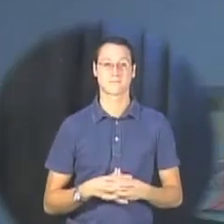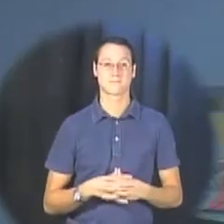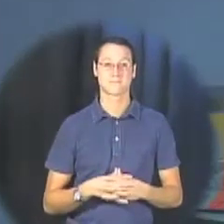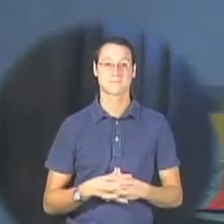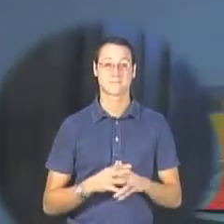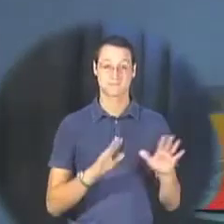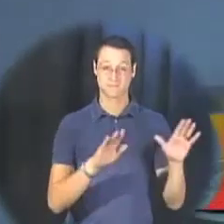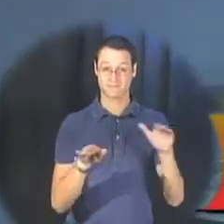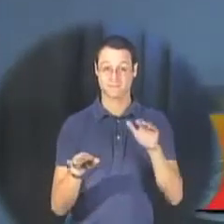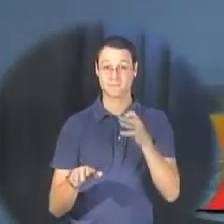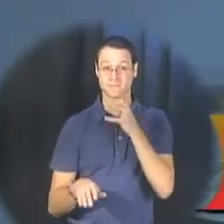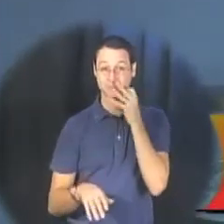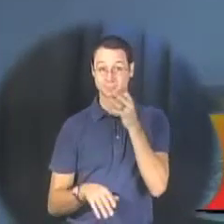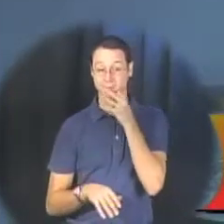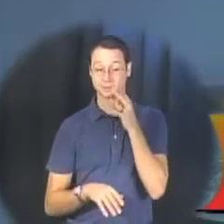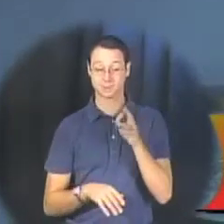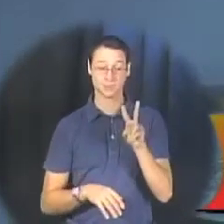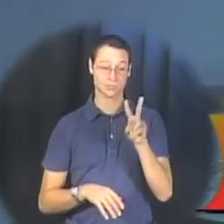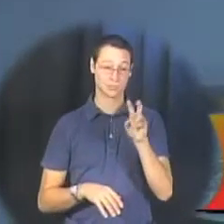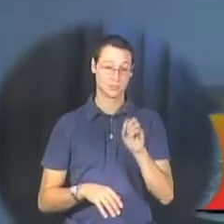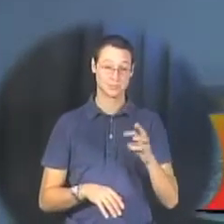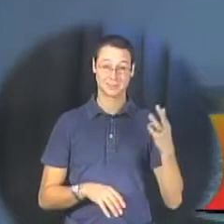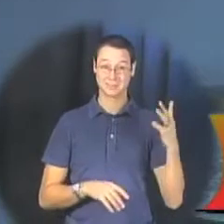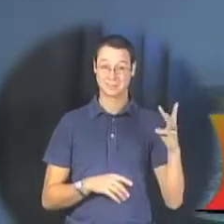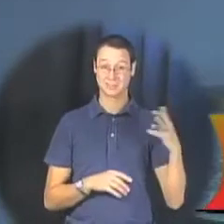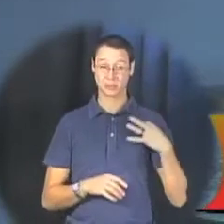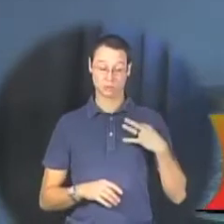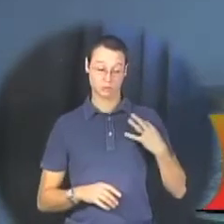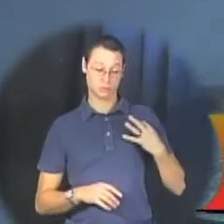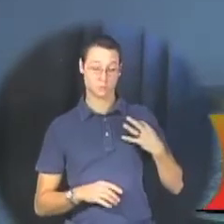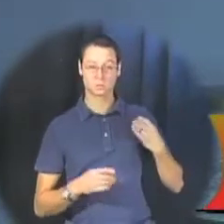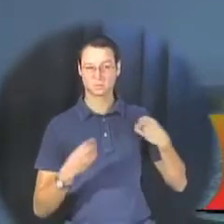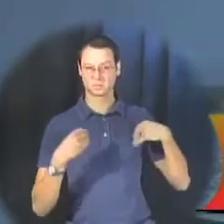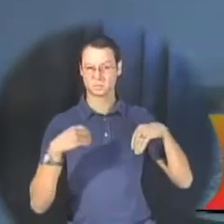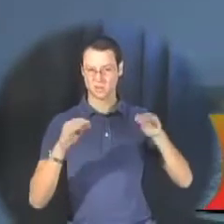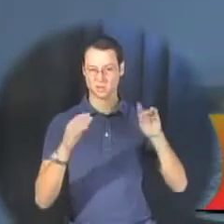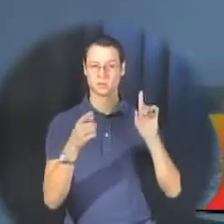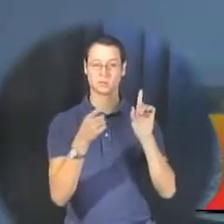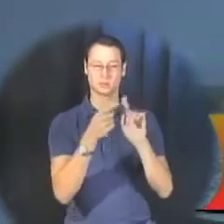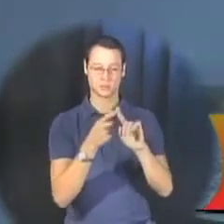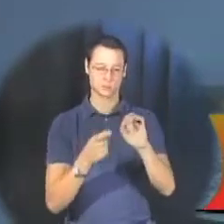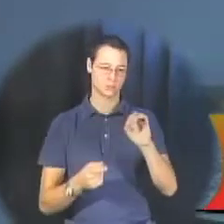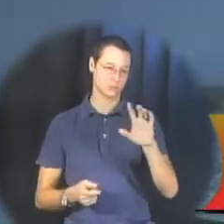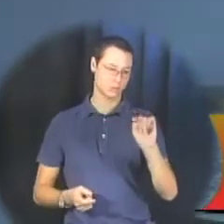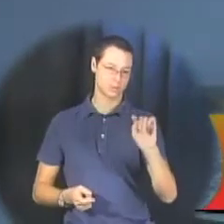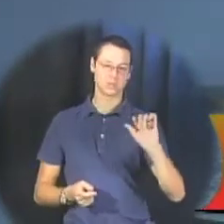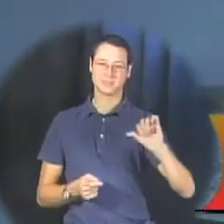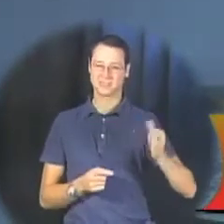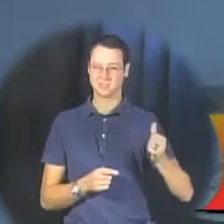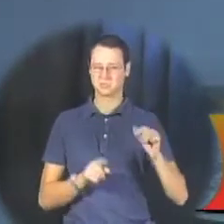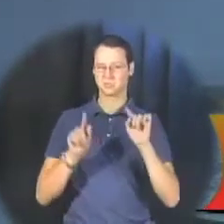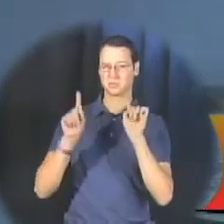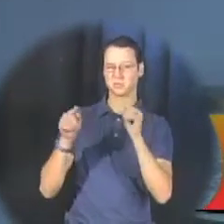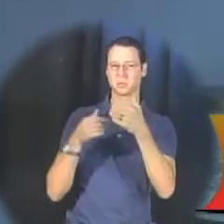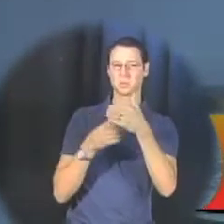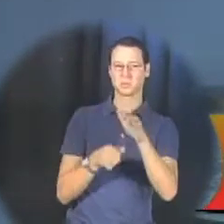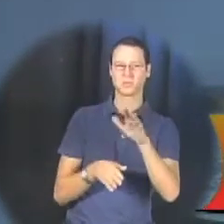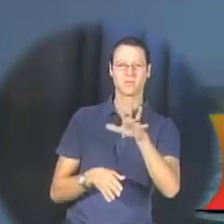Attention all freshmen. Class of 2016 t-shirts will be on sale until October 10th. Report to Miss Macaron's